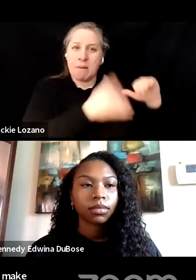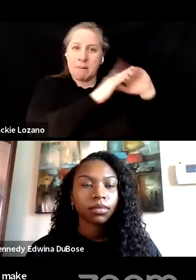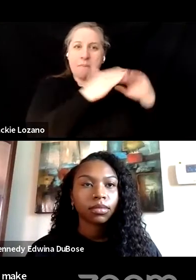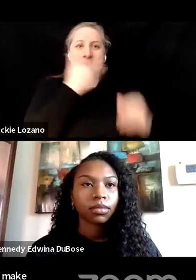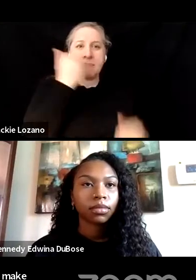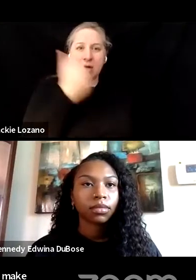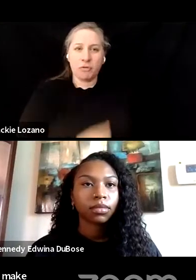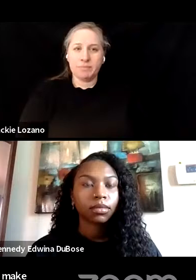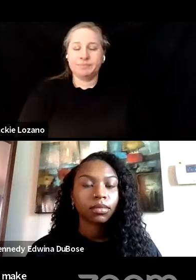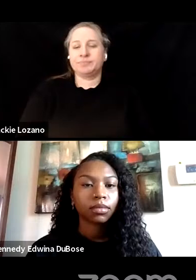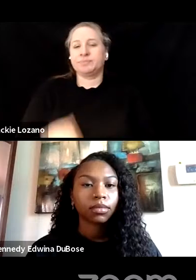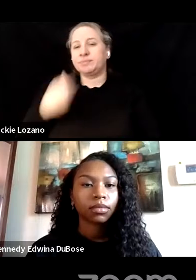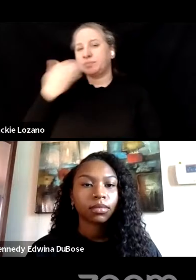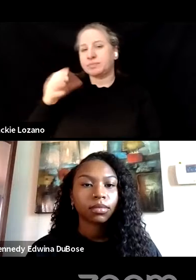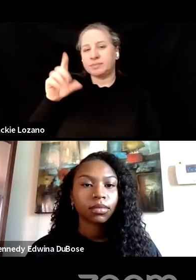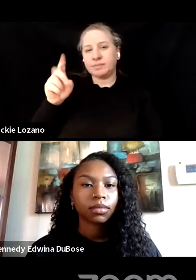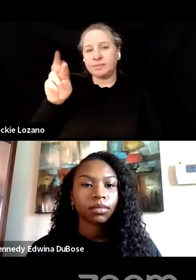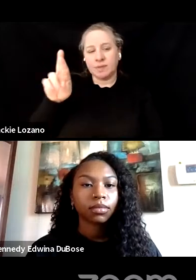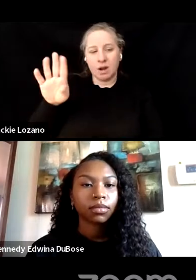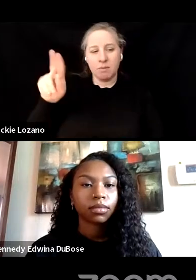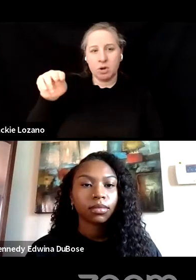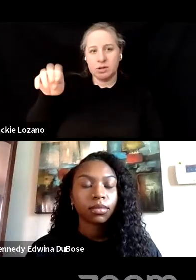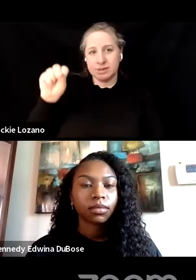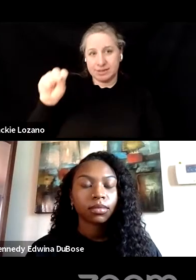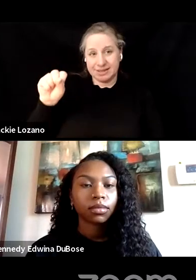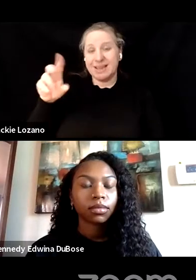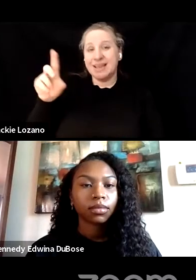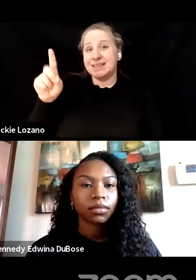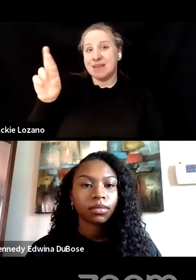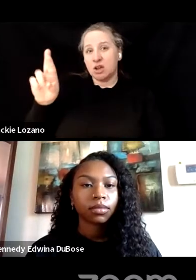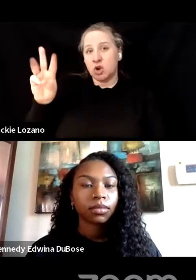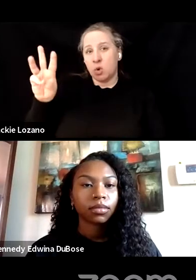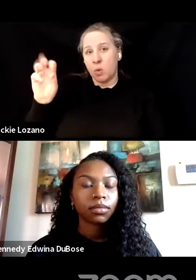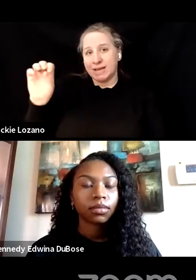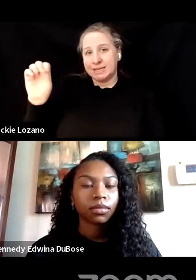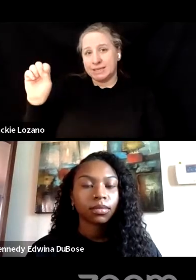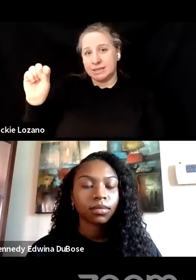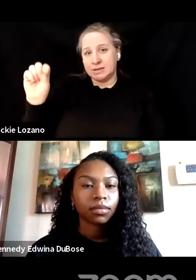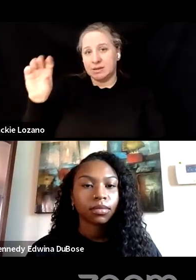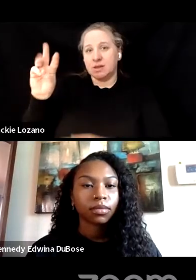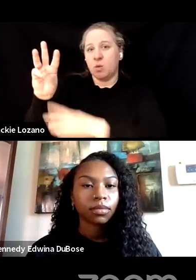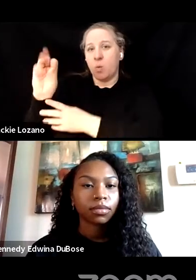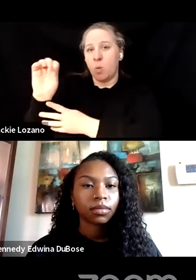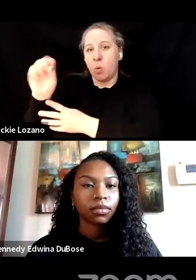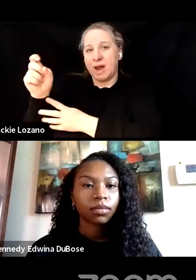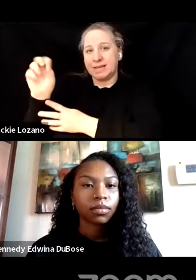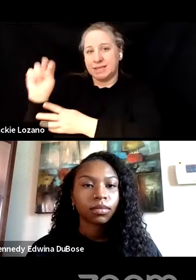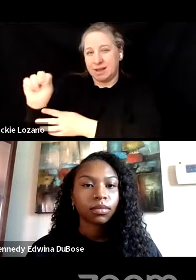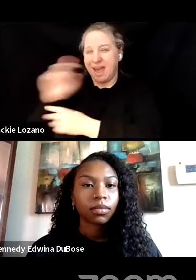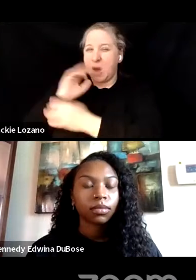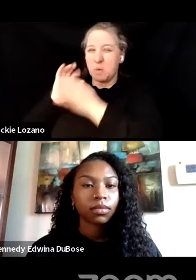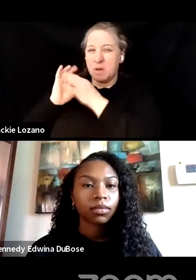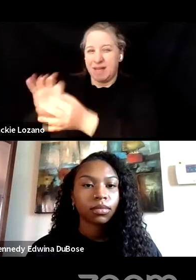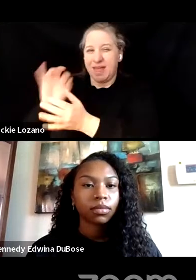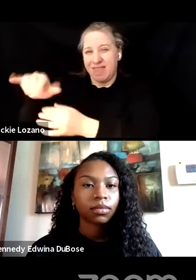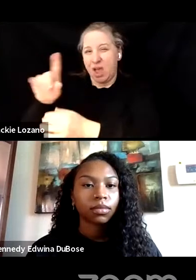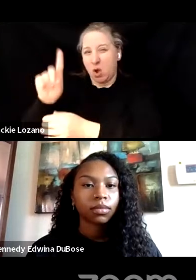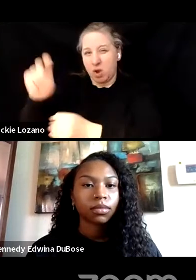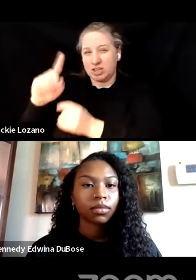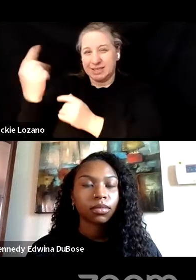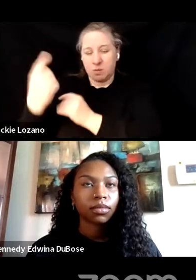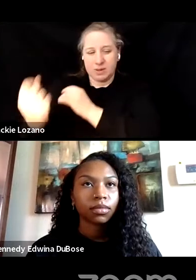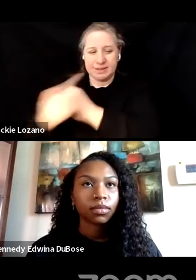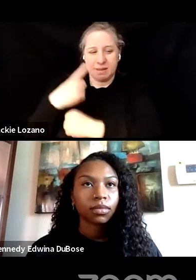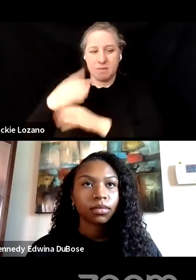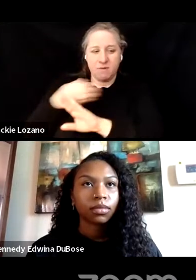Thank you, Dr. Burns. And, you know, Dr. Wixson, to sort of piggyback to that, I'll tie that in with a question that we had submitted before